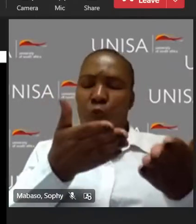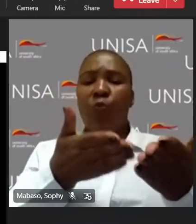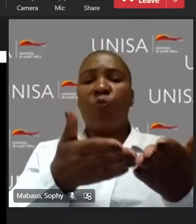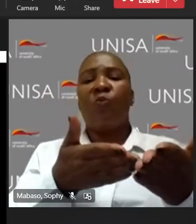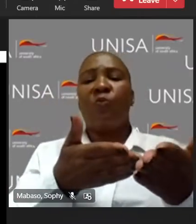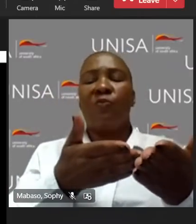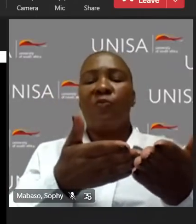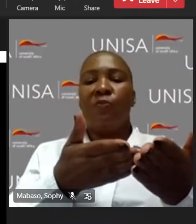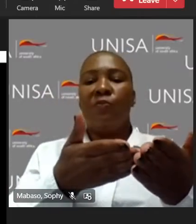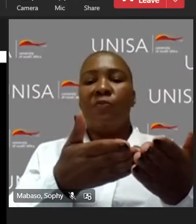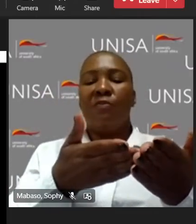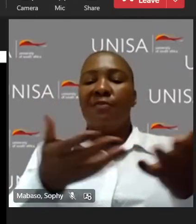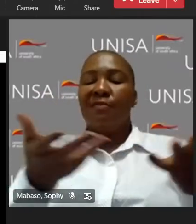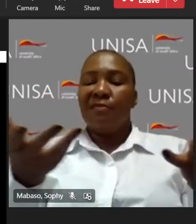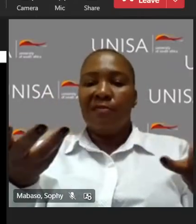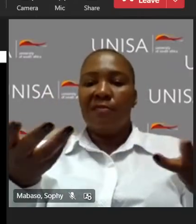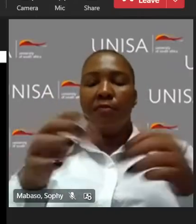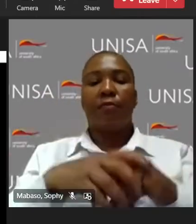or as Joe.